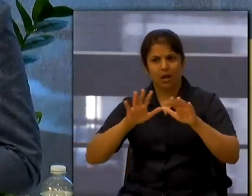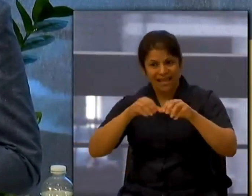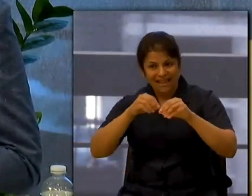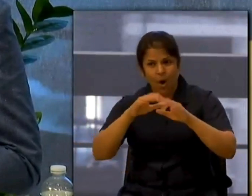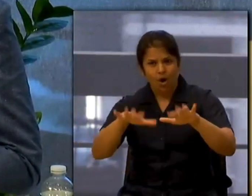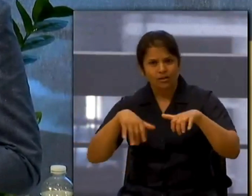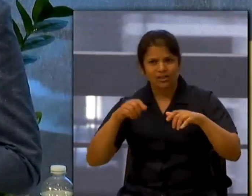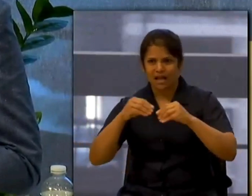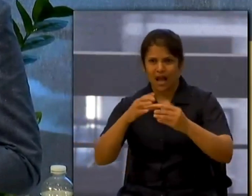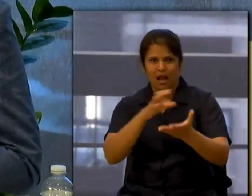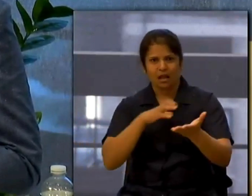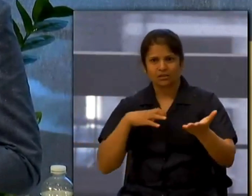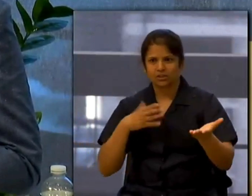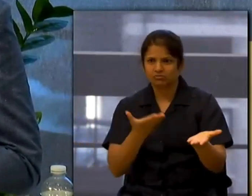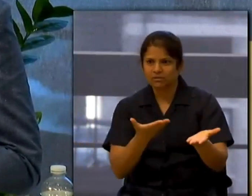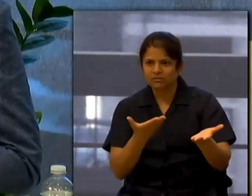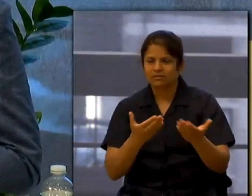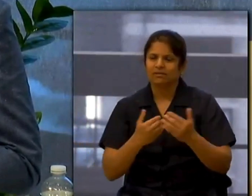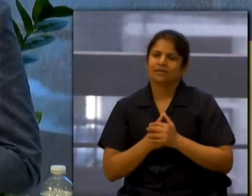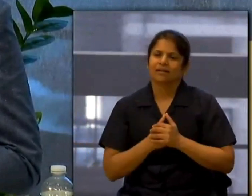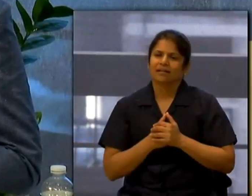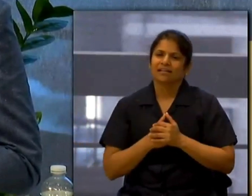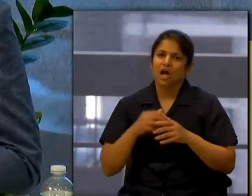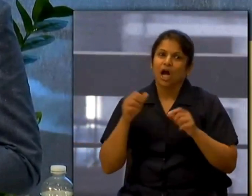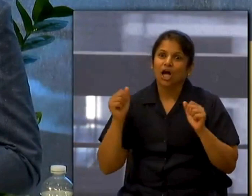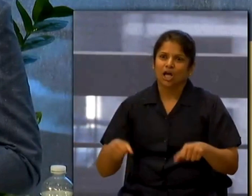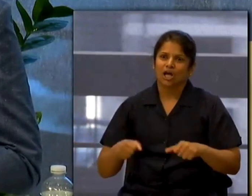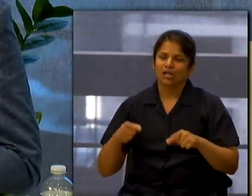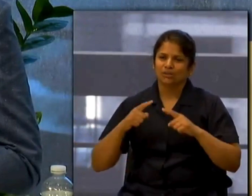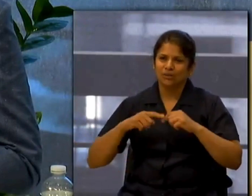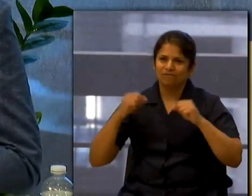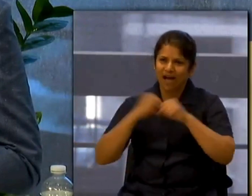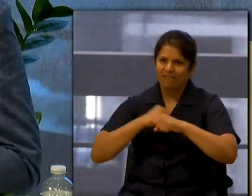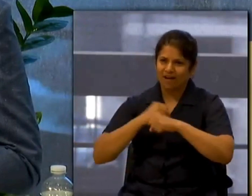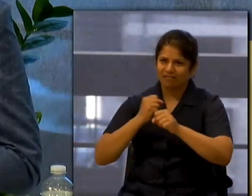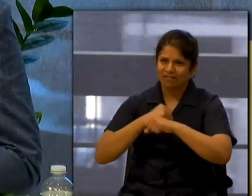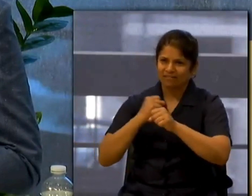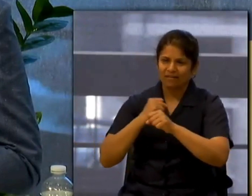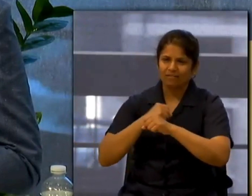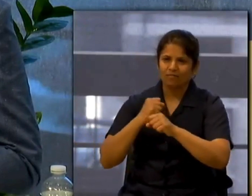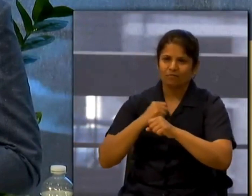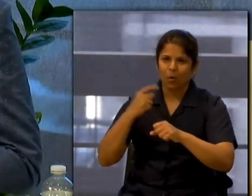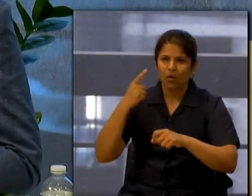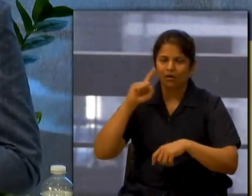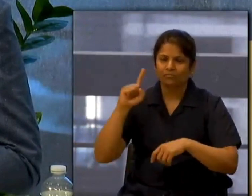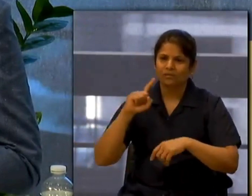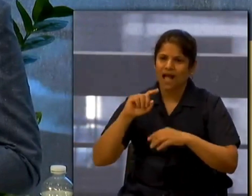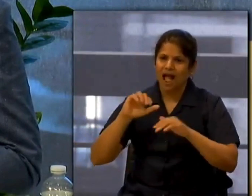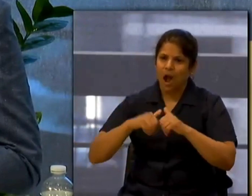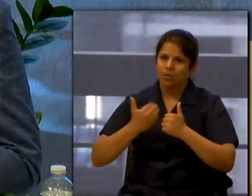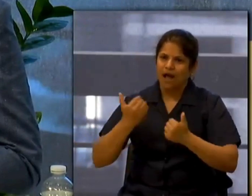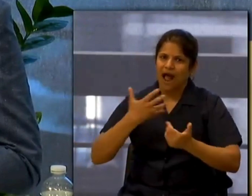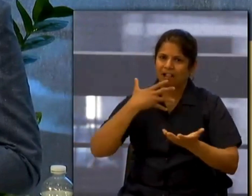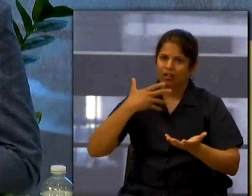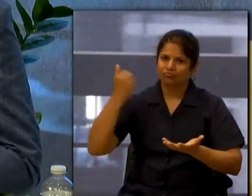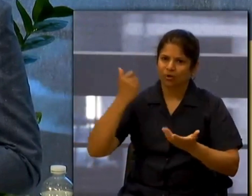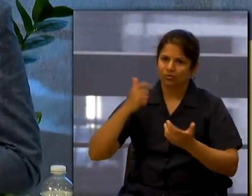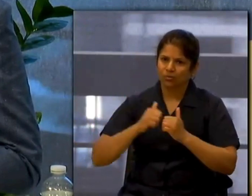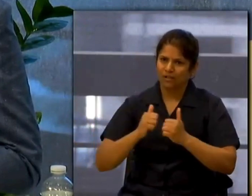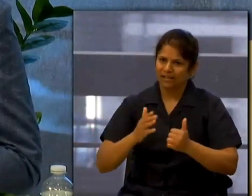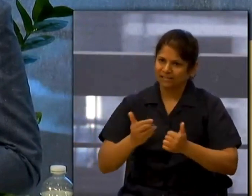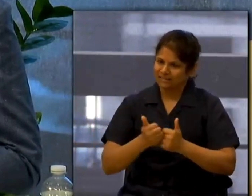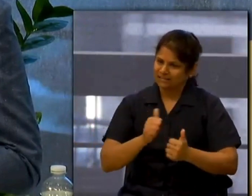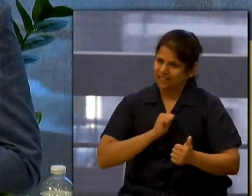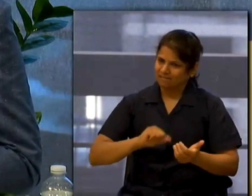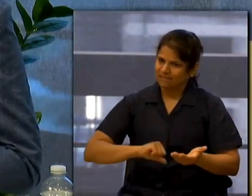could be champions for aging with dignity, aging productively.